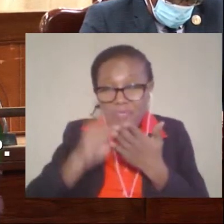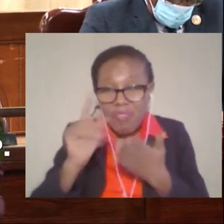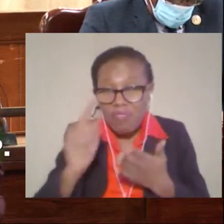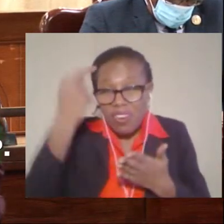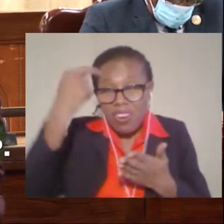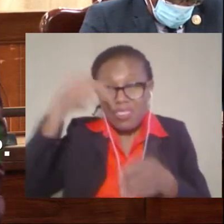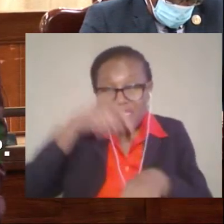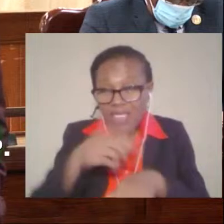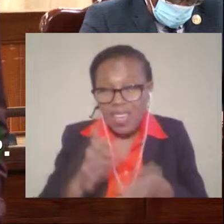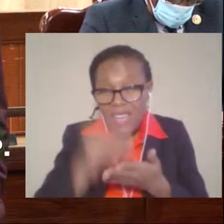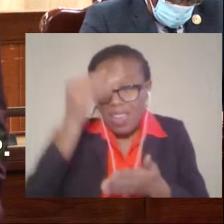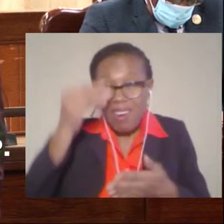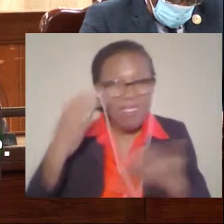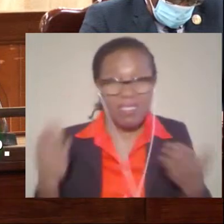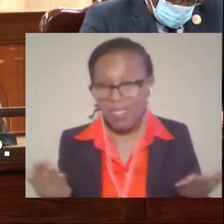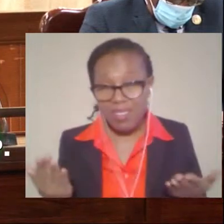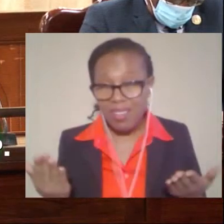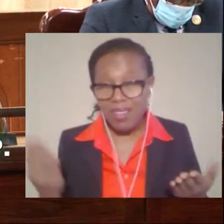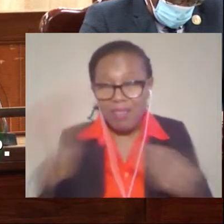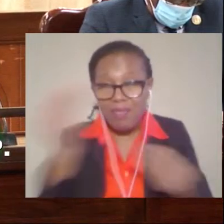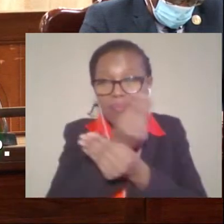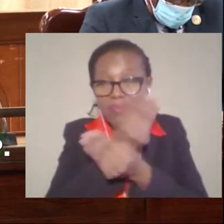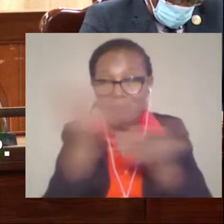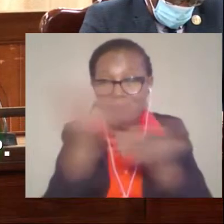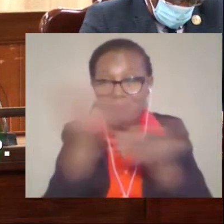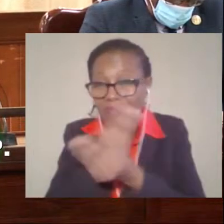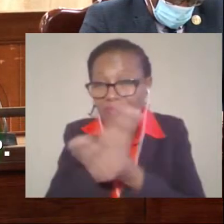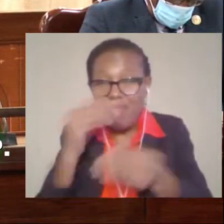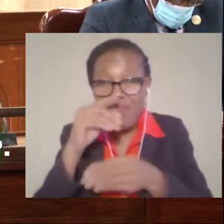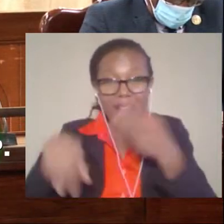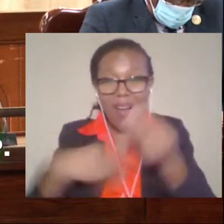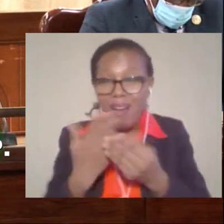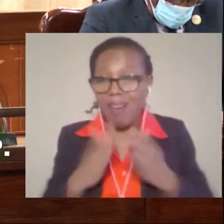news making the rounds in Barbados for a while.